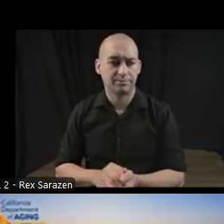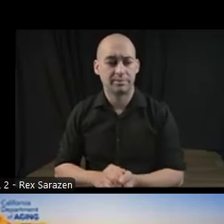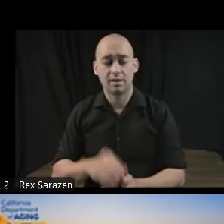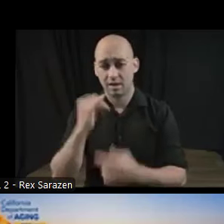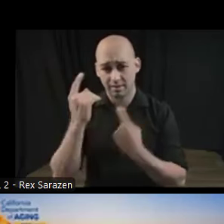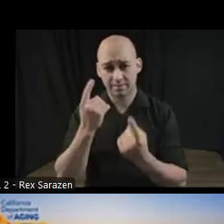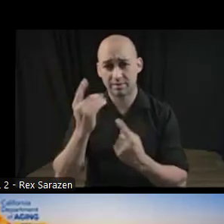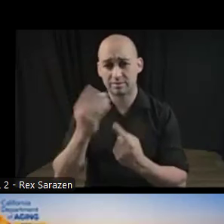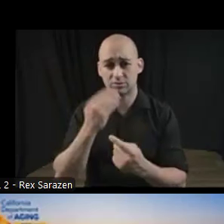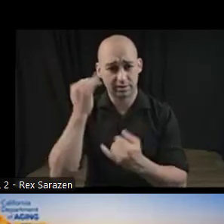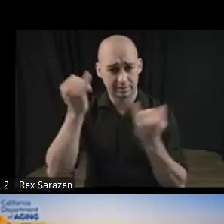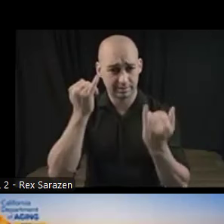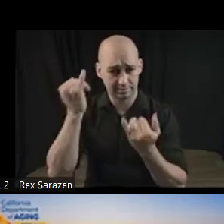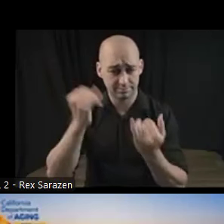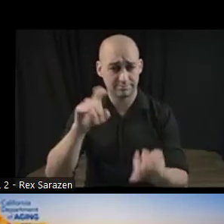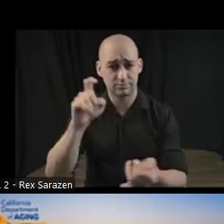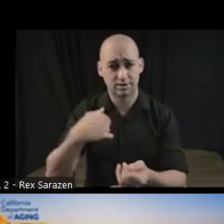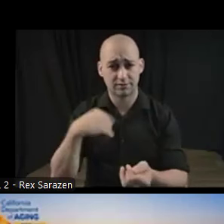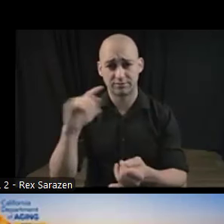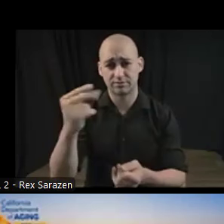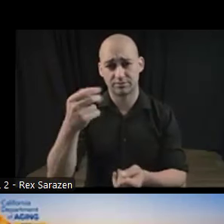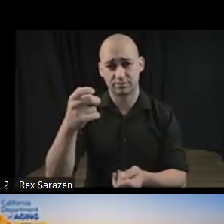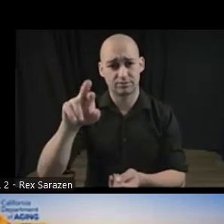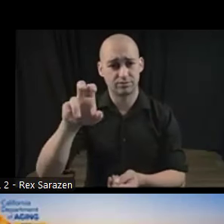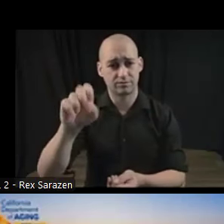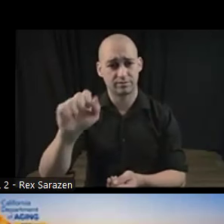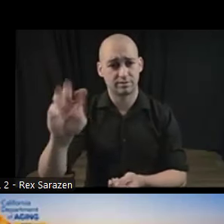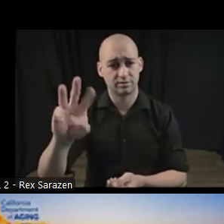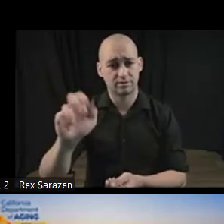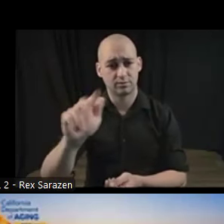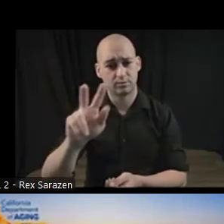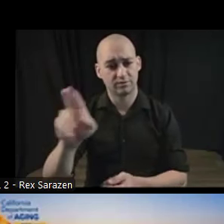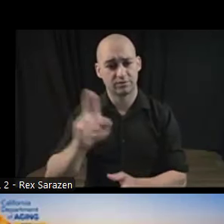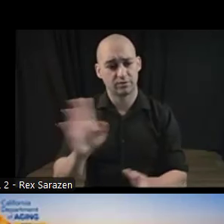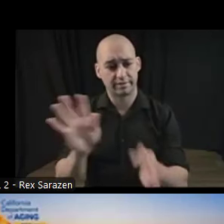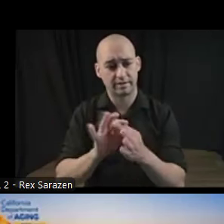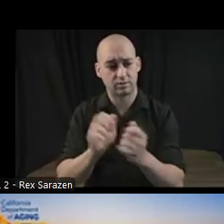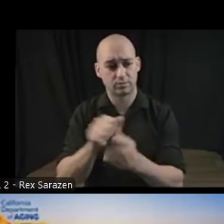have Teresa Weaver connect with you, and we can think about maybe there's,